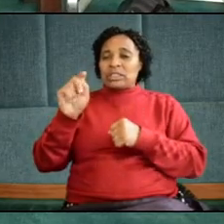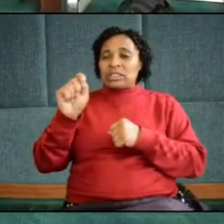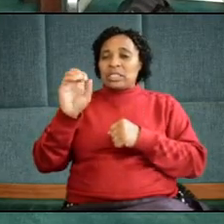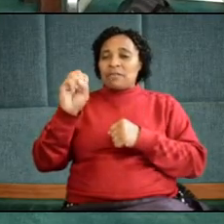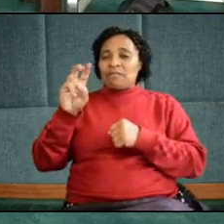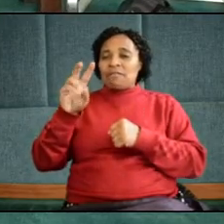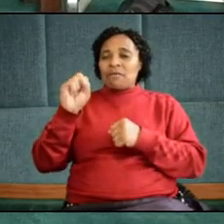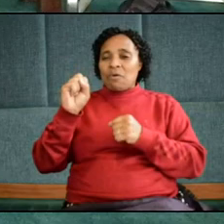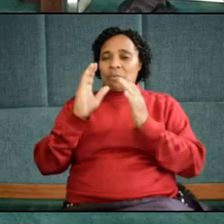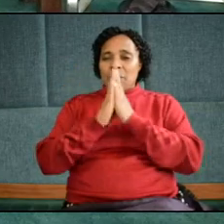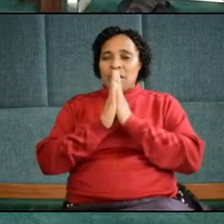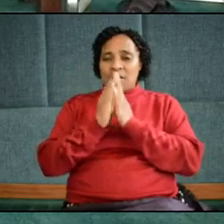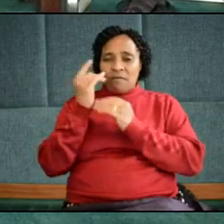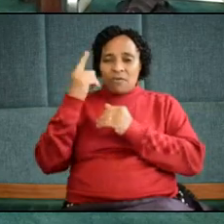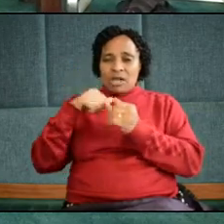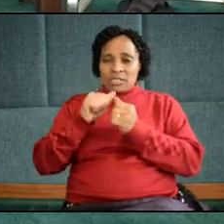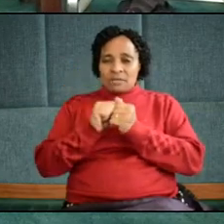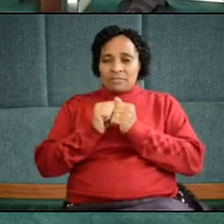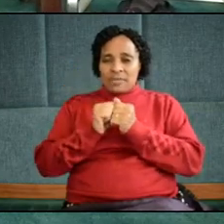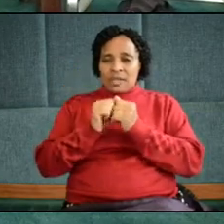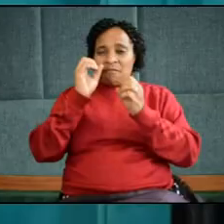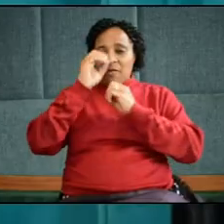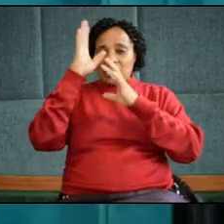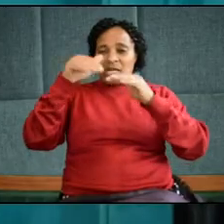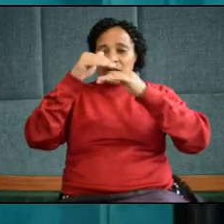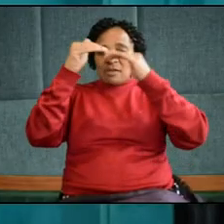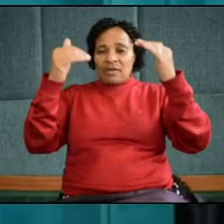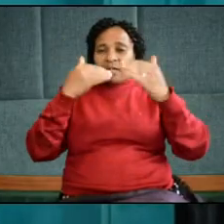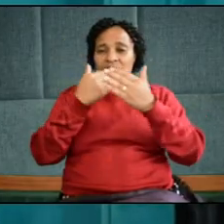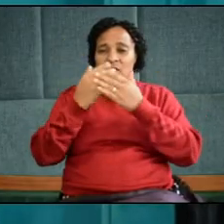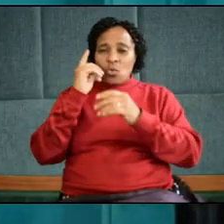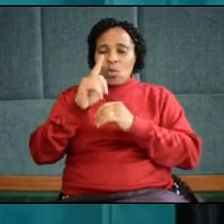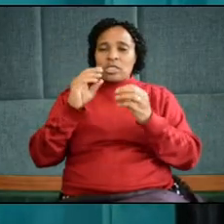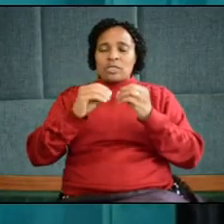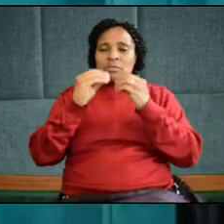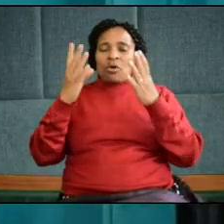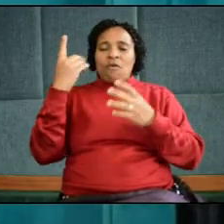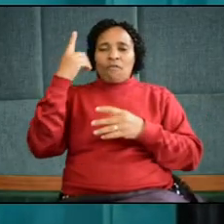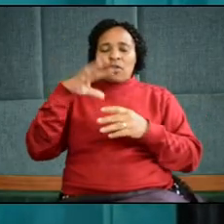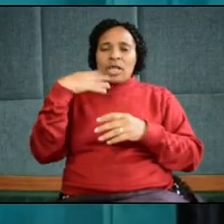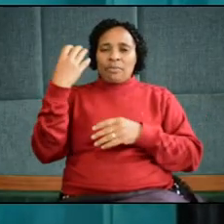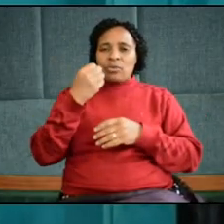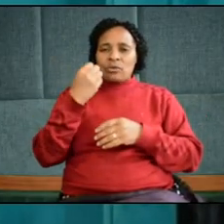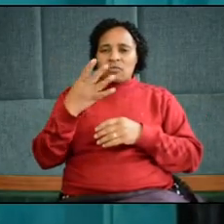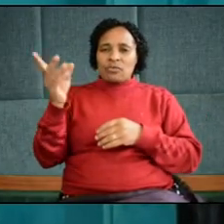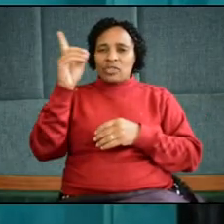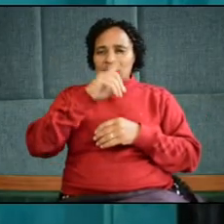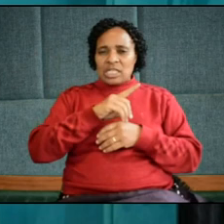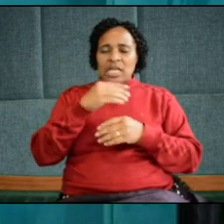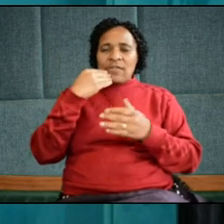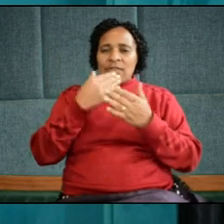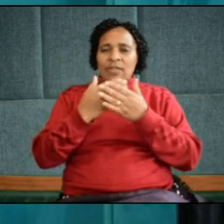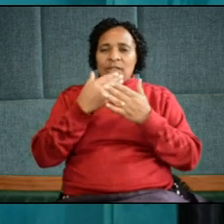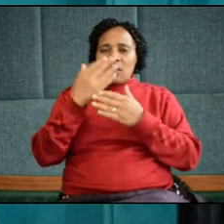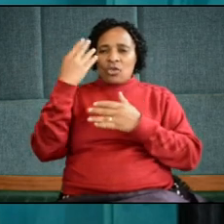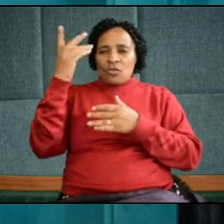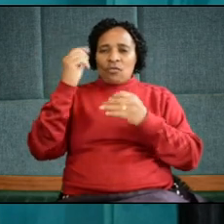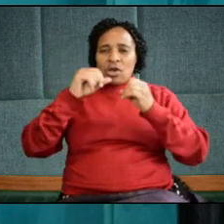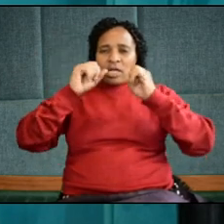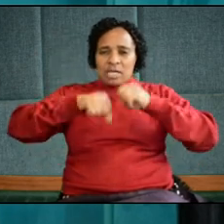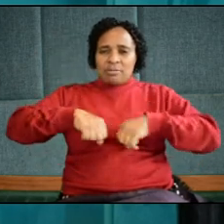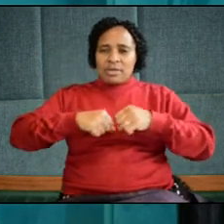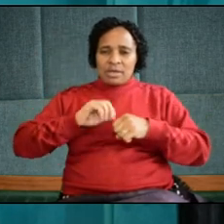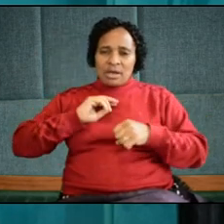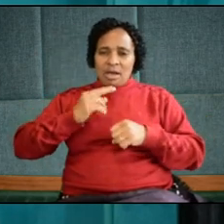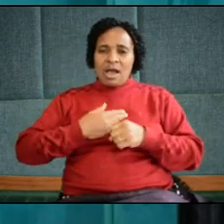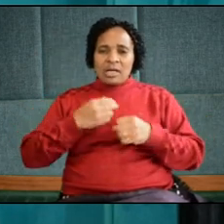let's believe and pray. Oh, Father, who art in heaven, we thank you once again for a beautiful day. We thank you for enabling us to